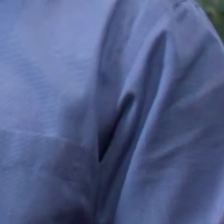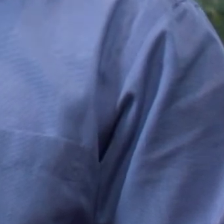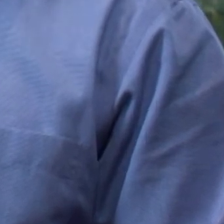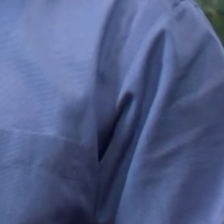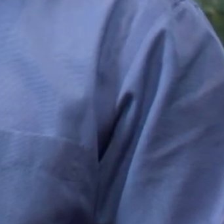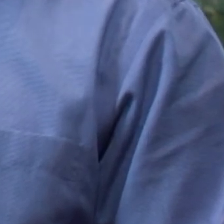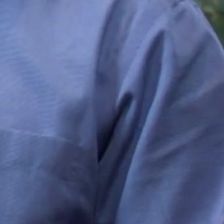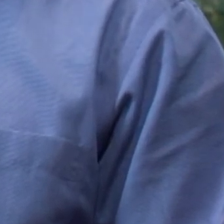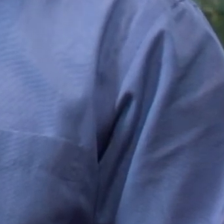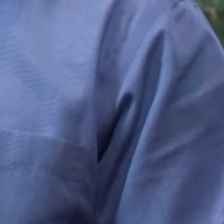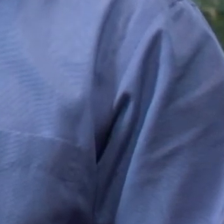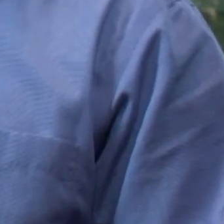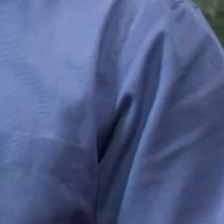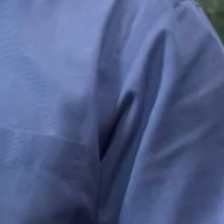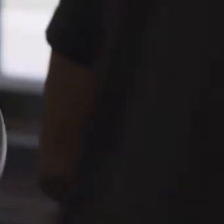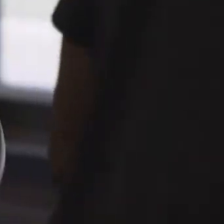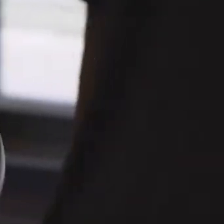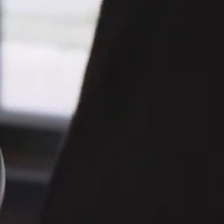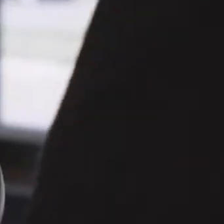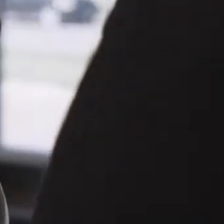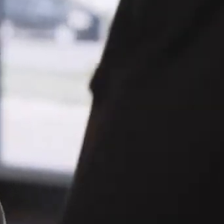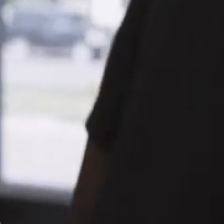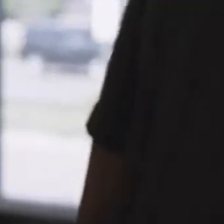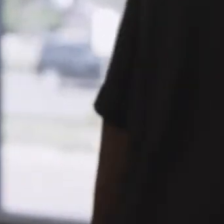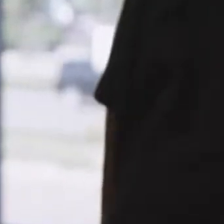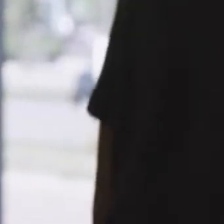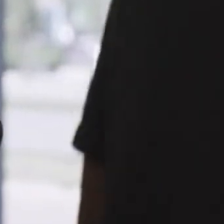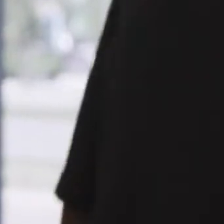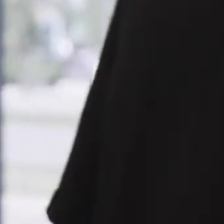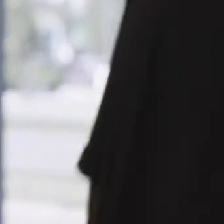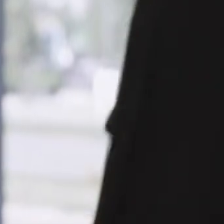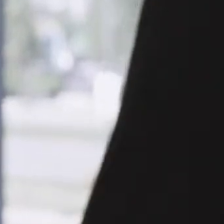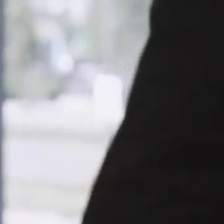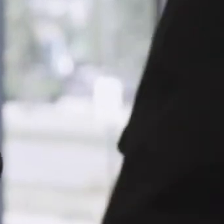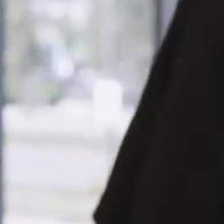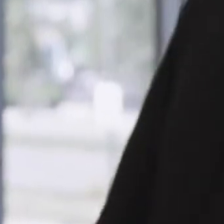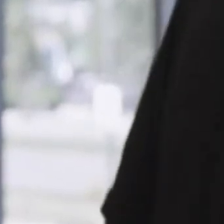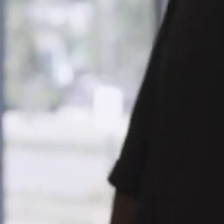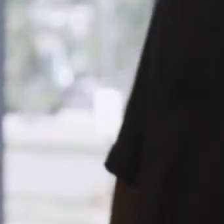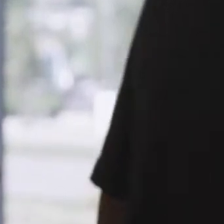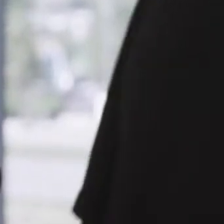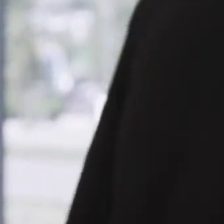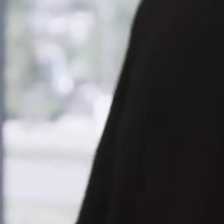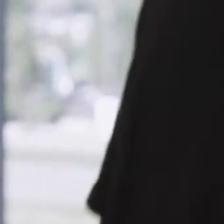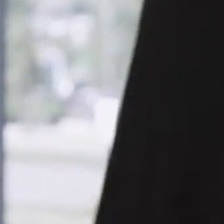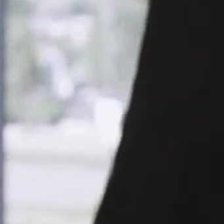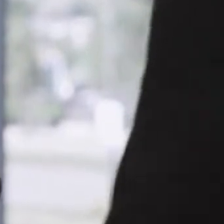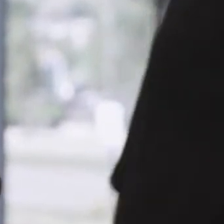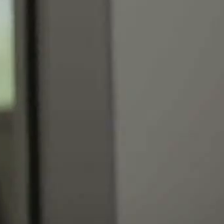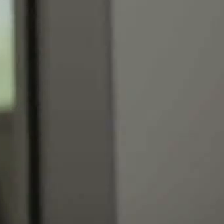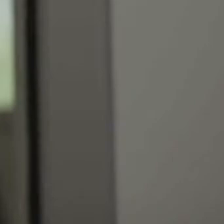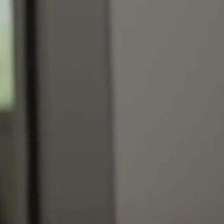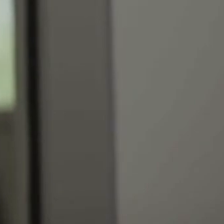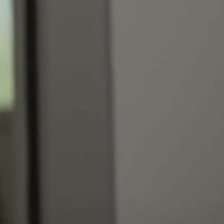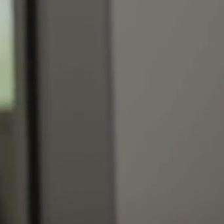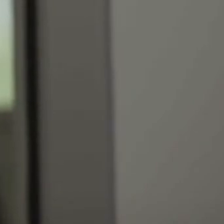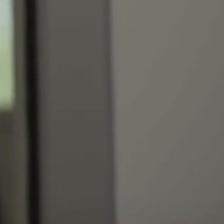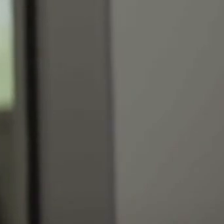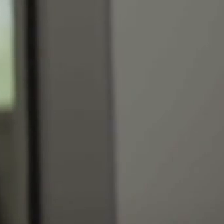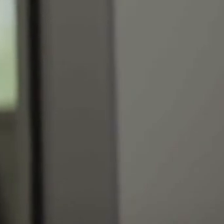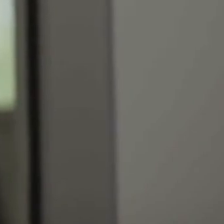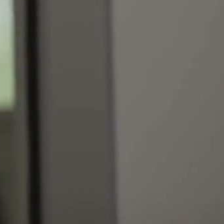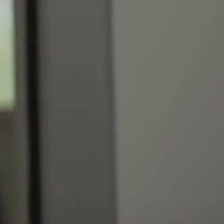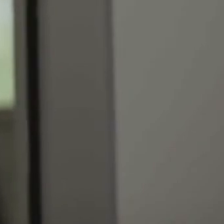are living and training at this altitude, it's kind of a common misperception that if you live at this altitude, you just magically get better